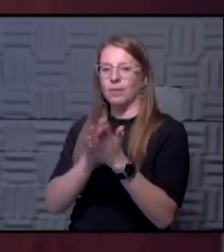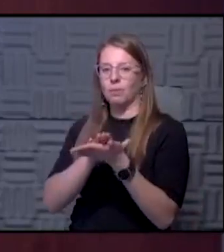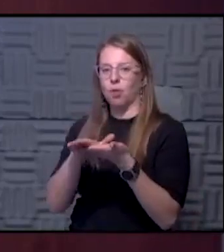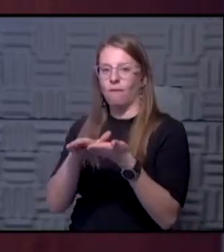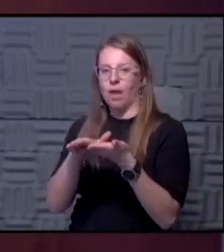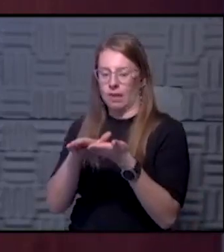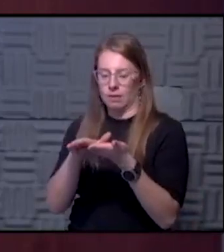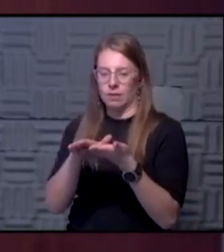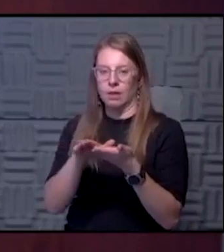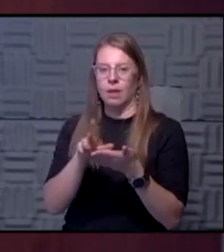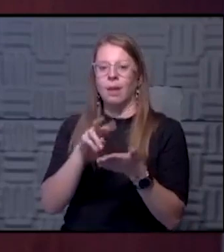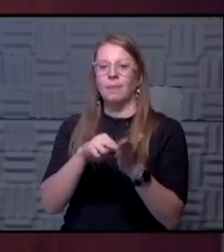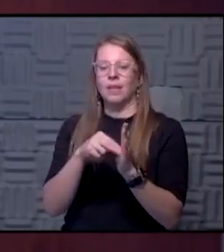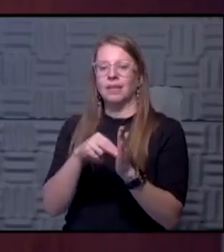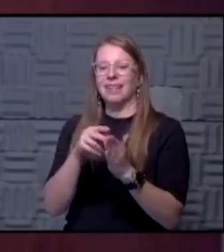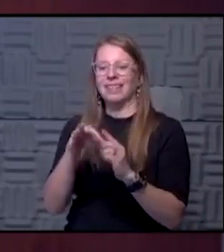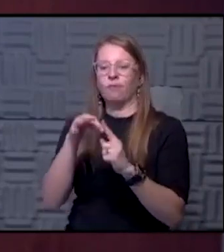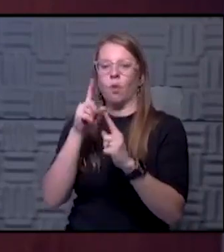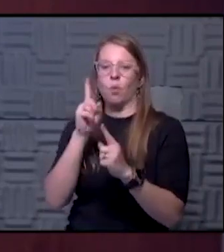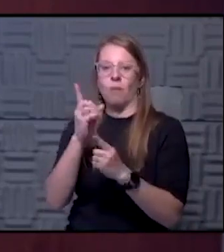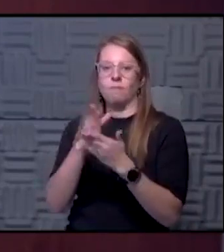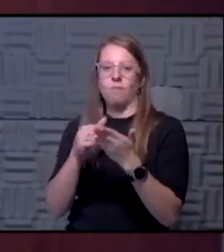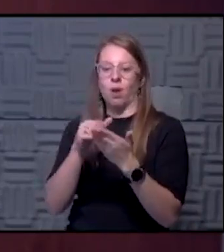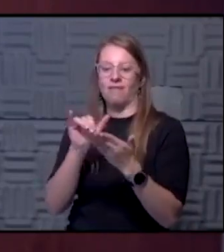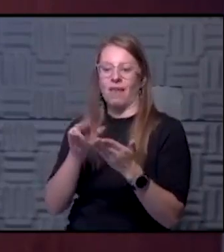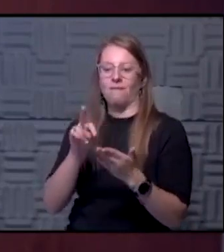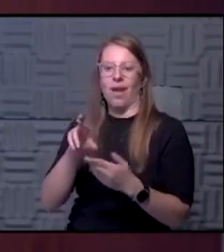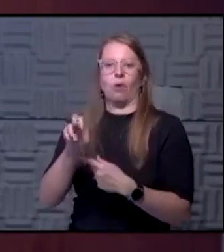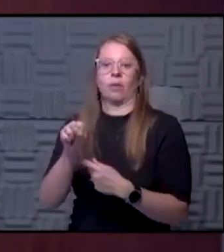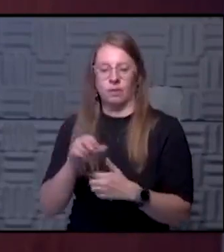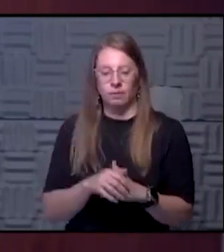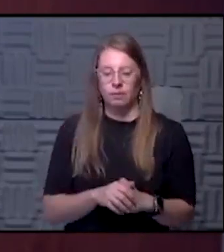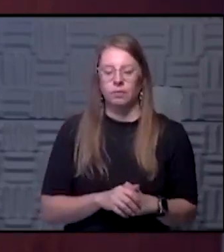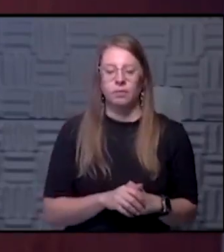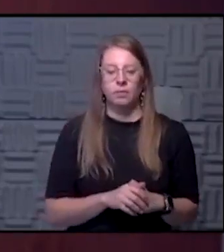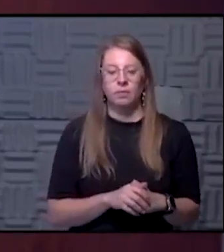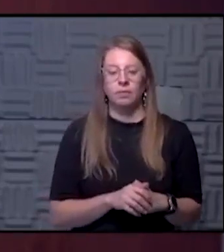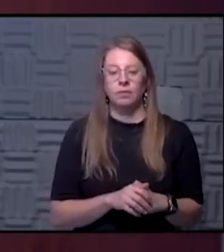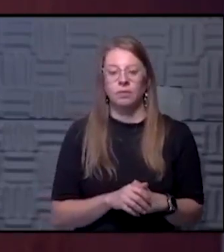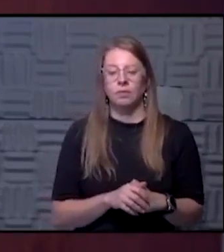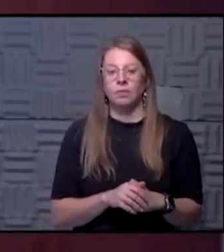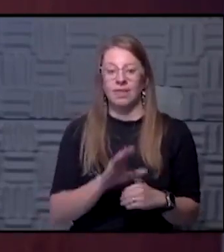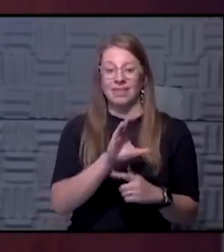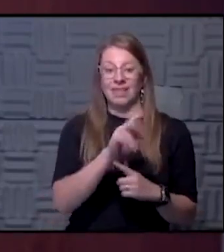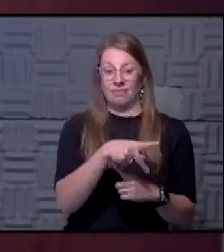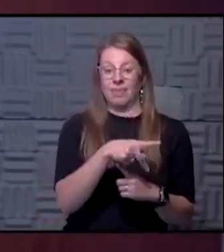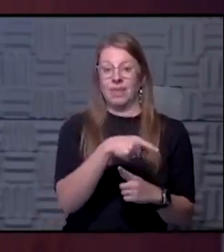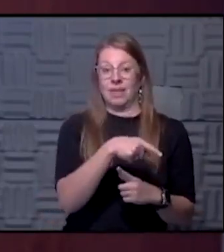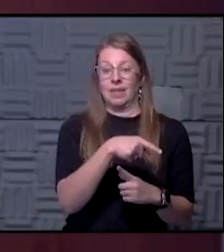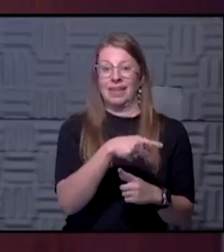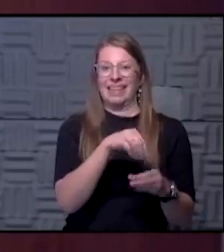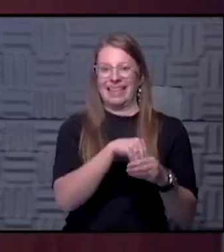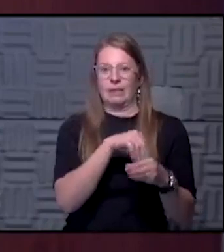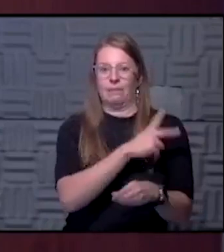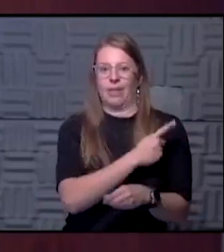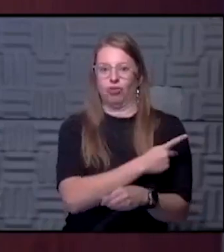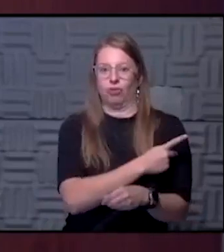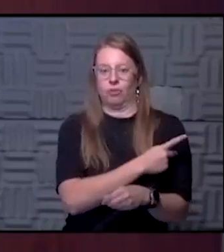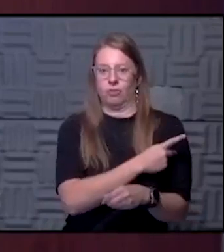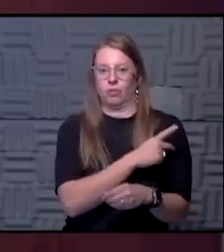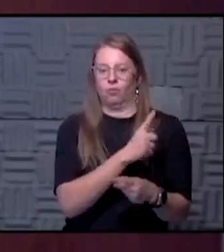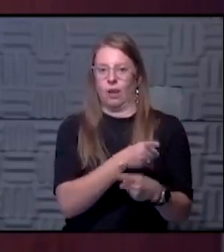part of the virus. So from my understanding, the convalescent plasma is only available as an inpatient treatment,